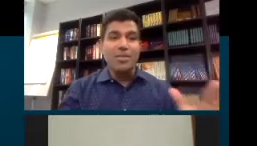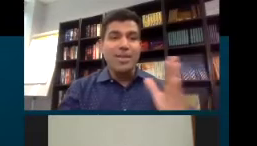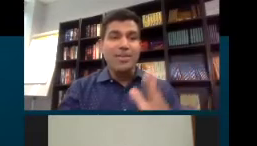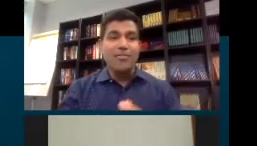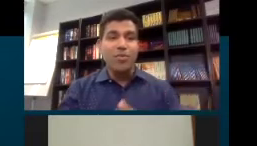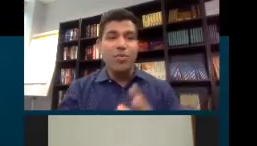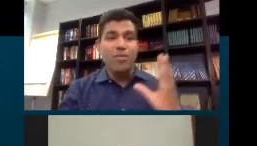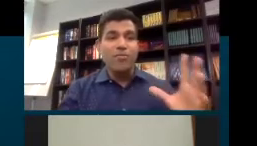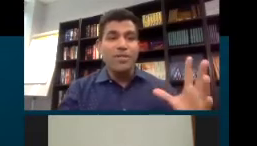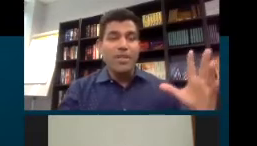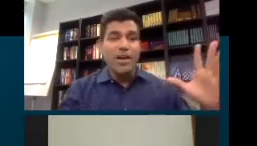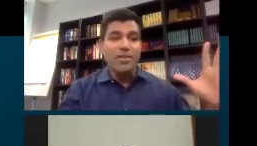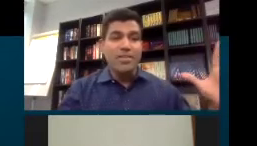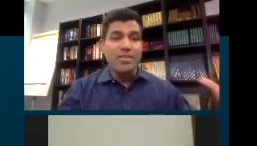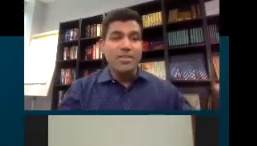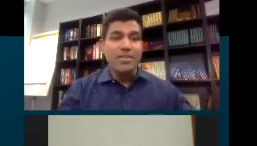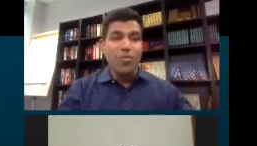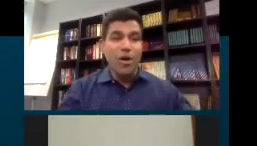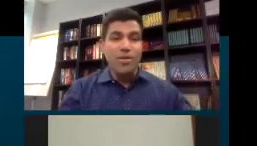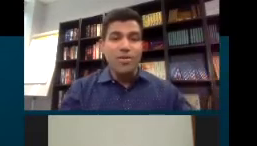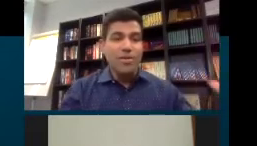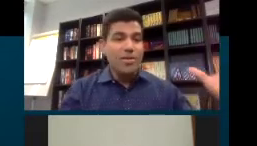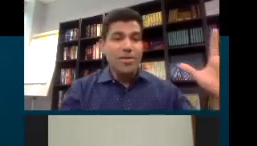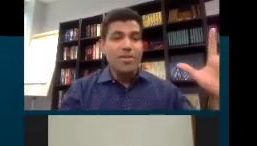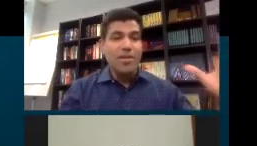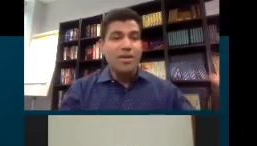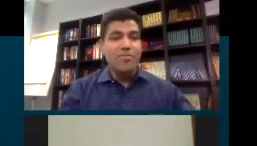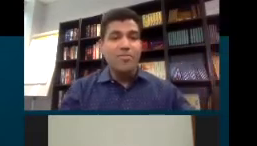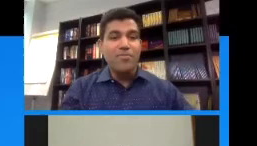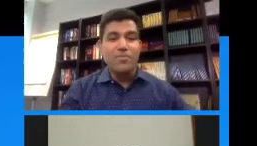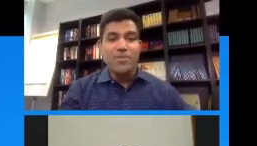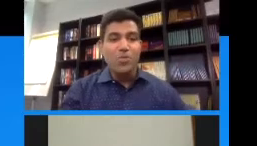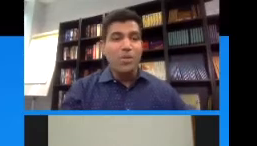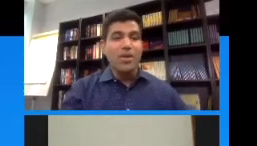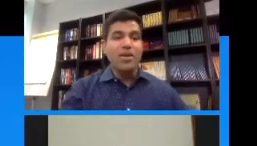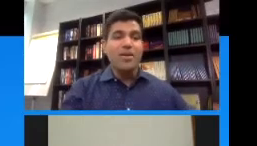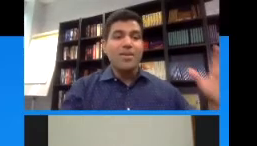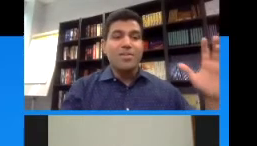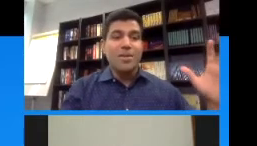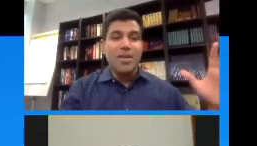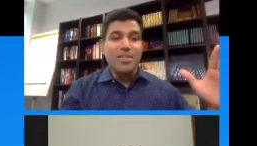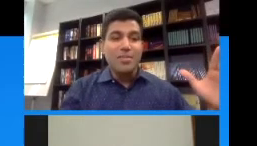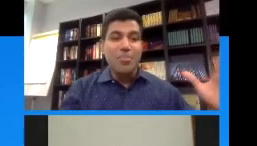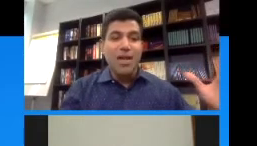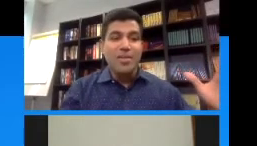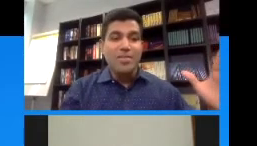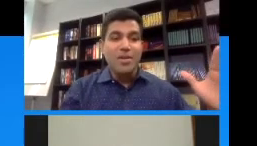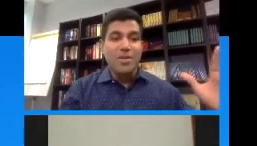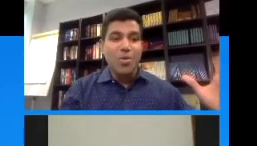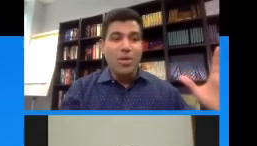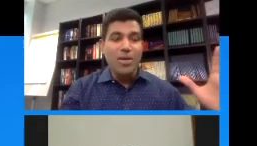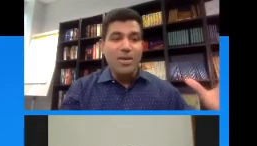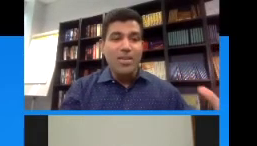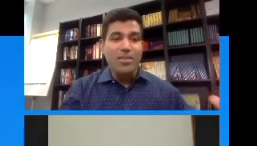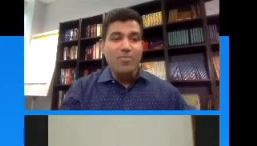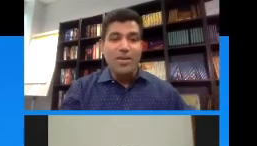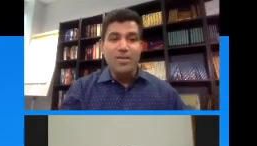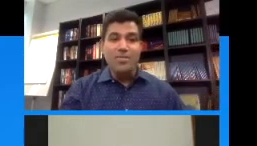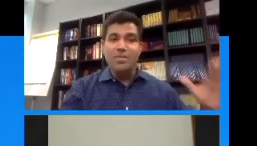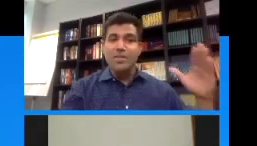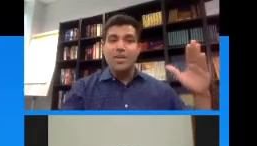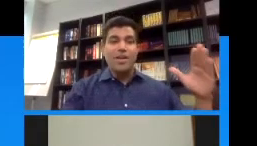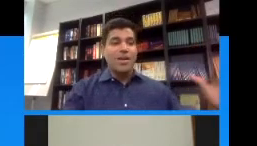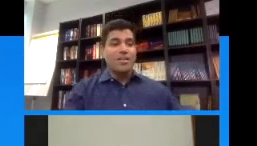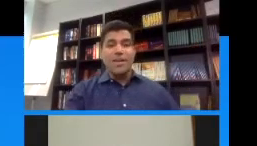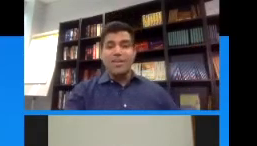was created for. The fish are still in the water. They are swimming. Trees and plants are growing in the